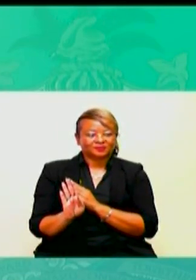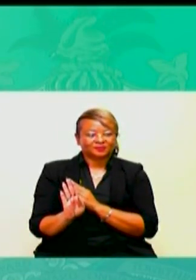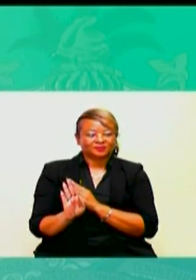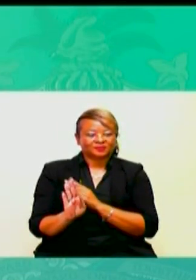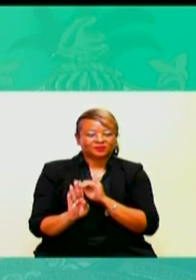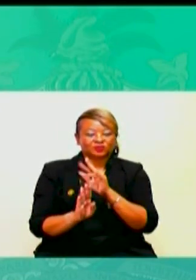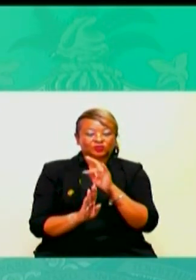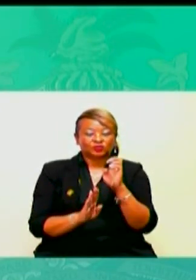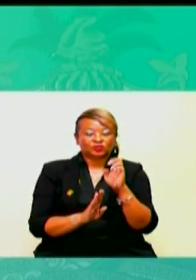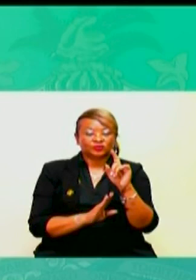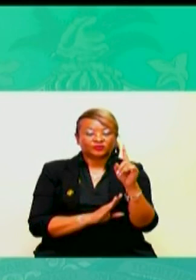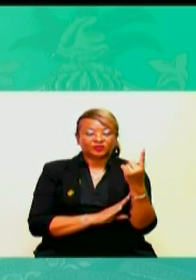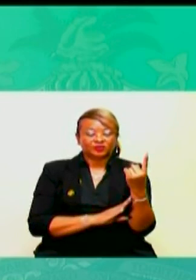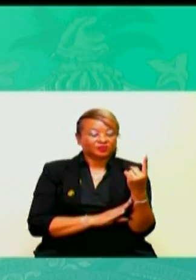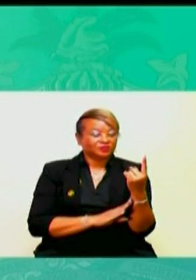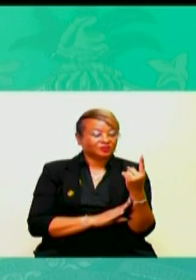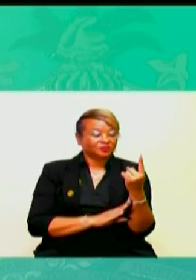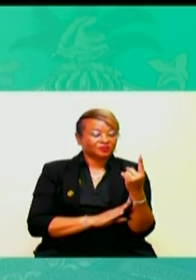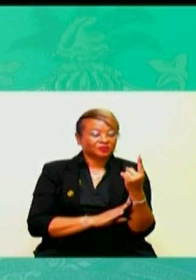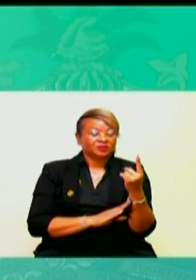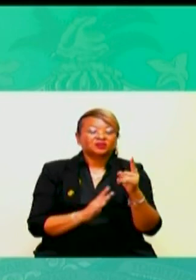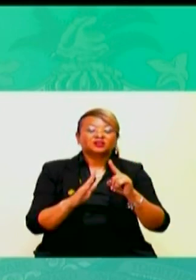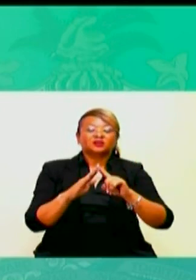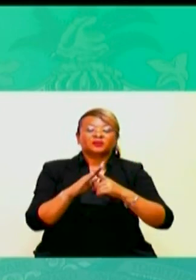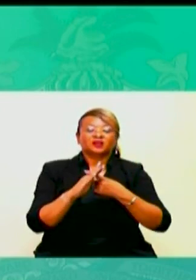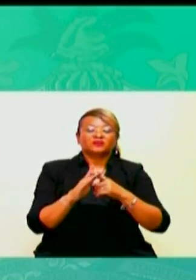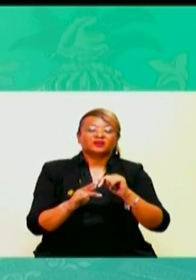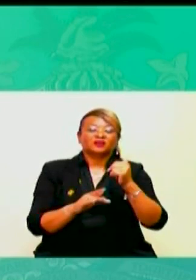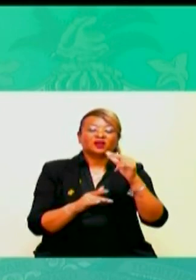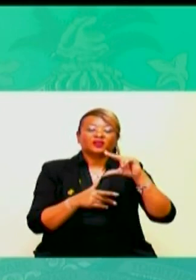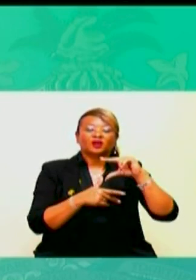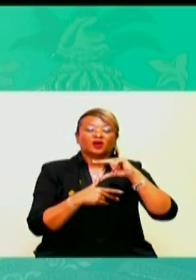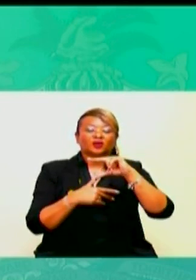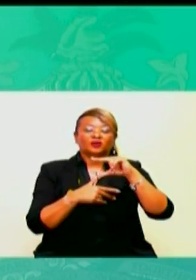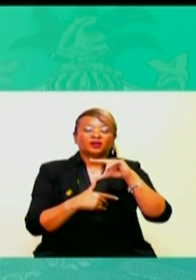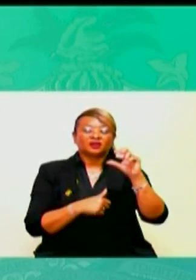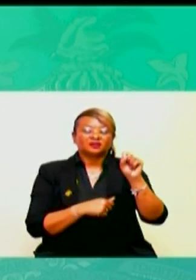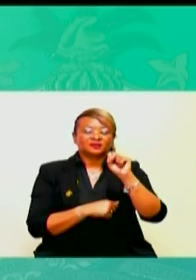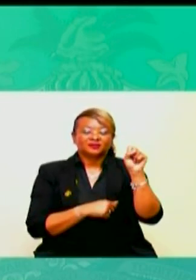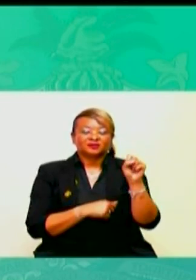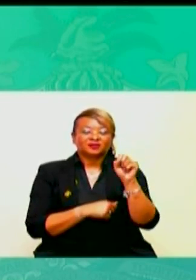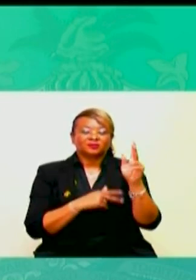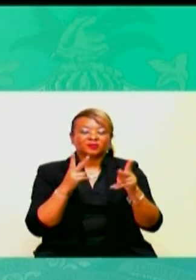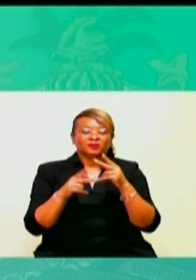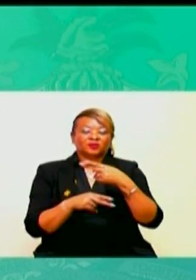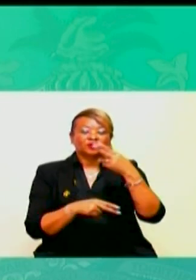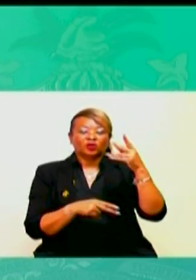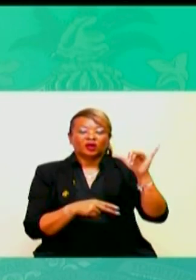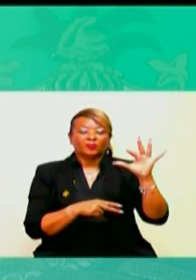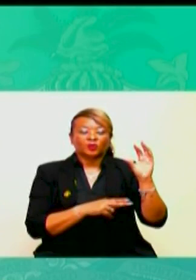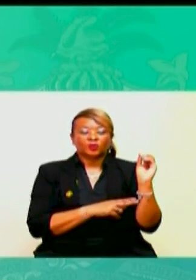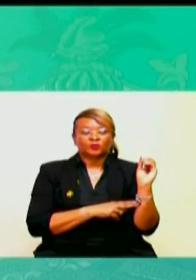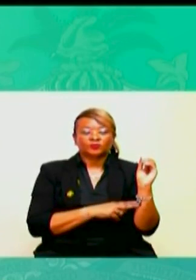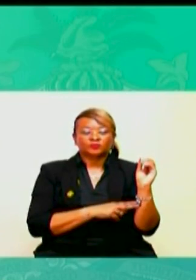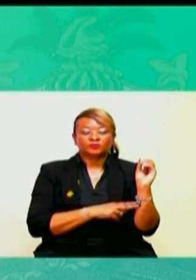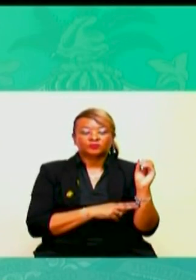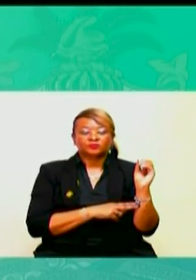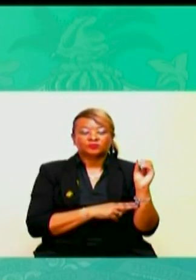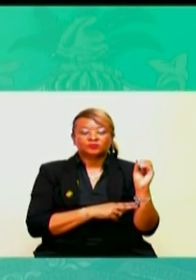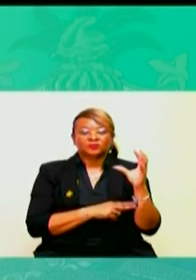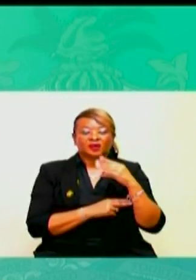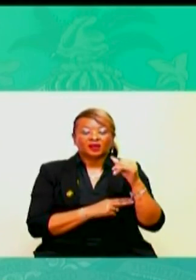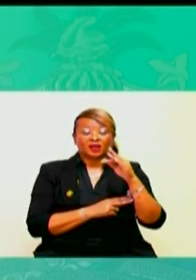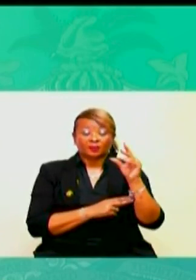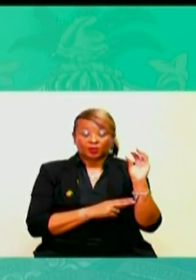June 1st marked the beginning of another hurricane season. The people of North Abaco and